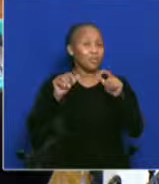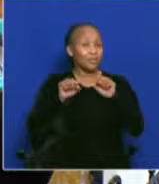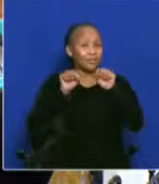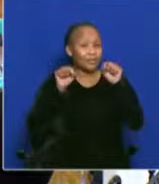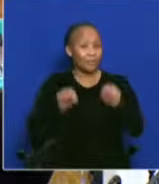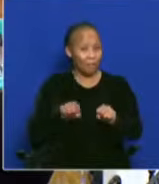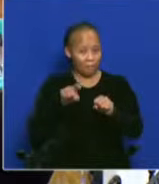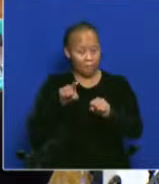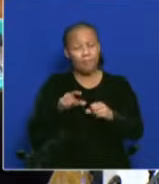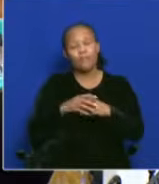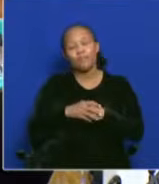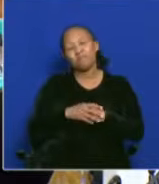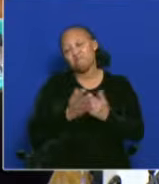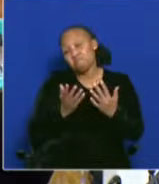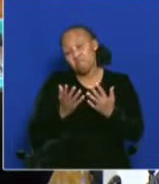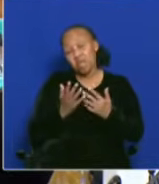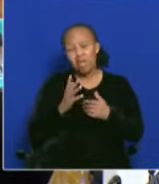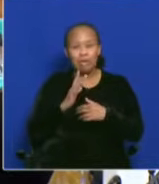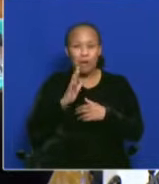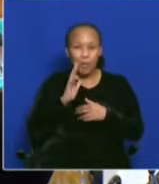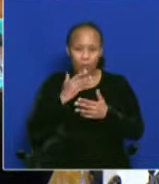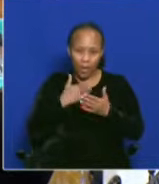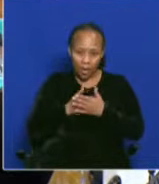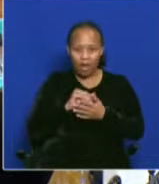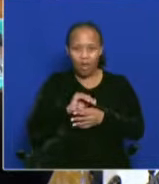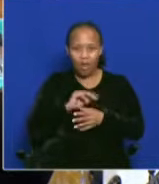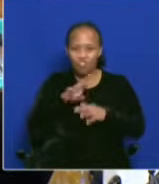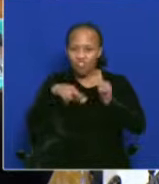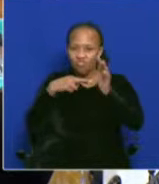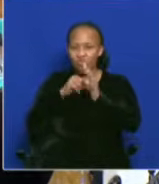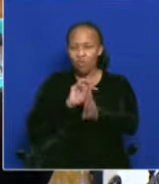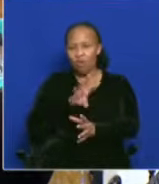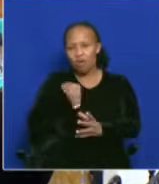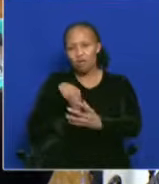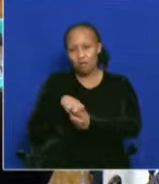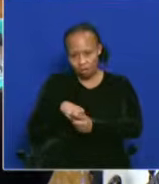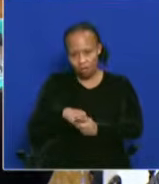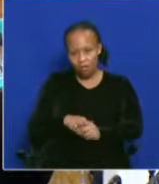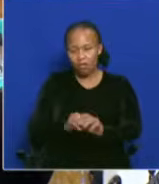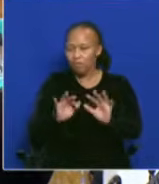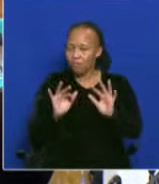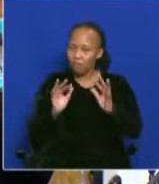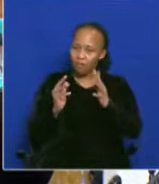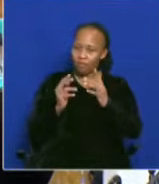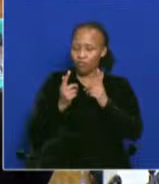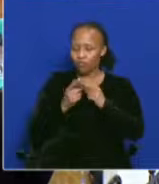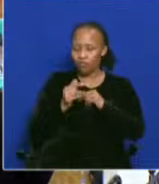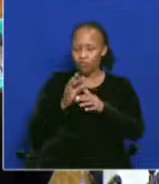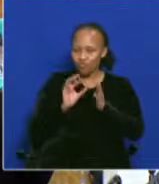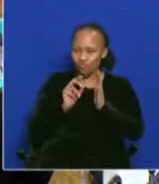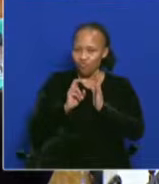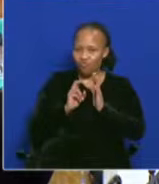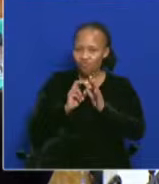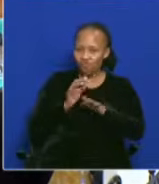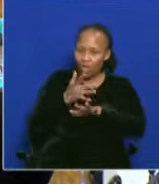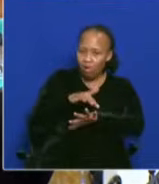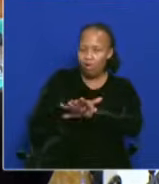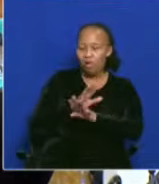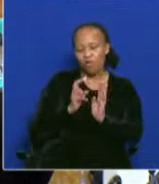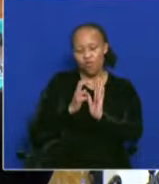in that, in its ongoing implementation of the rules engine, and the part we can play is by